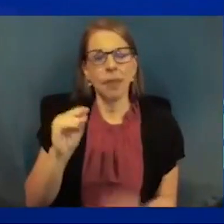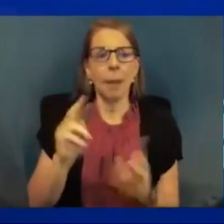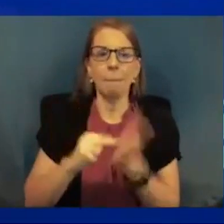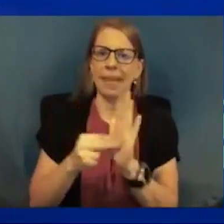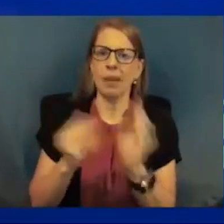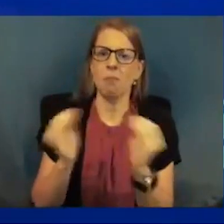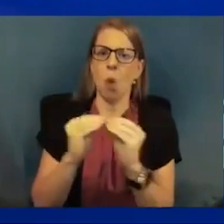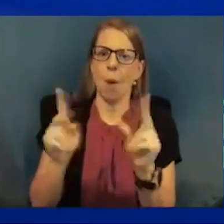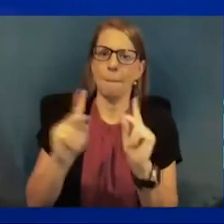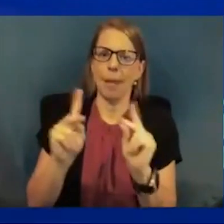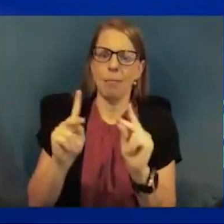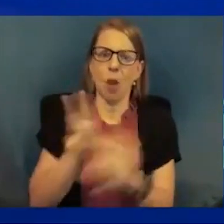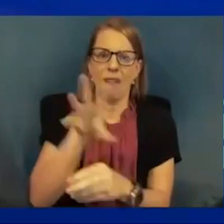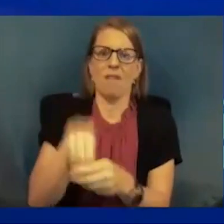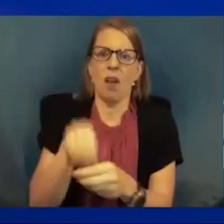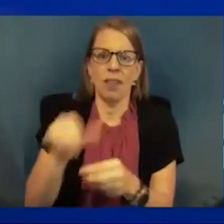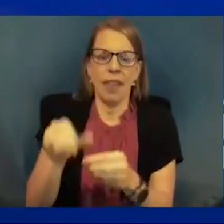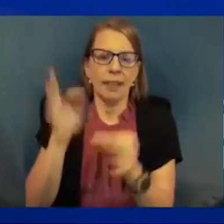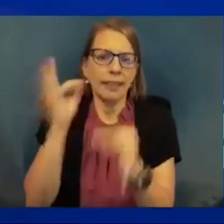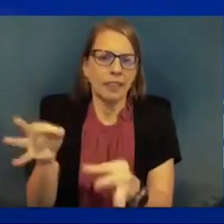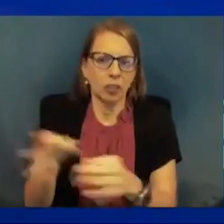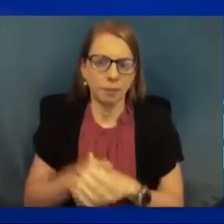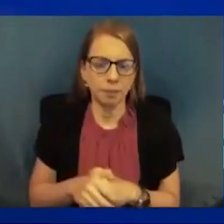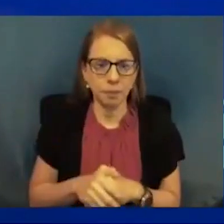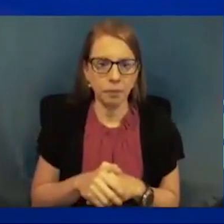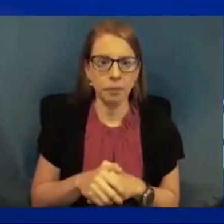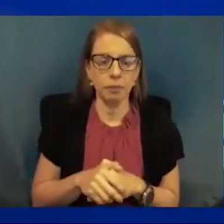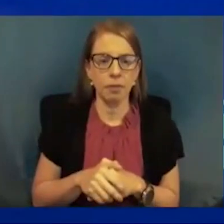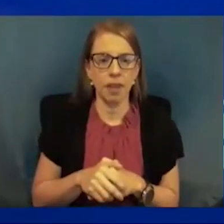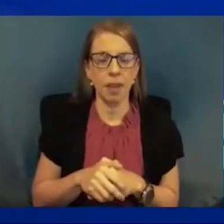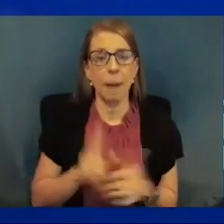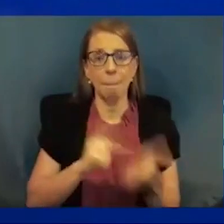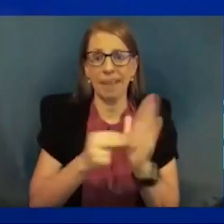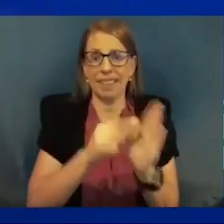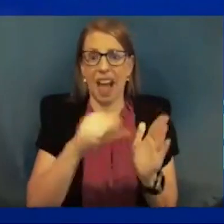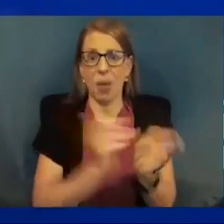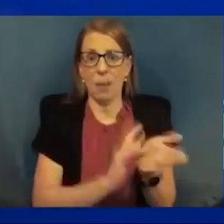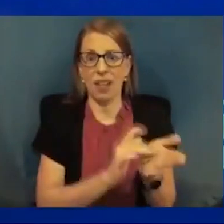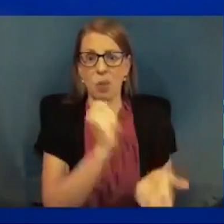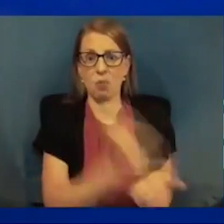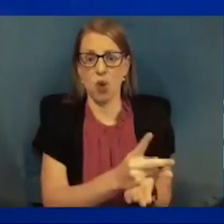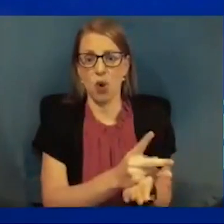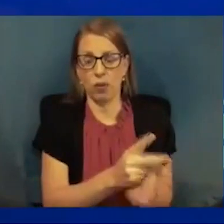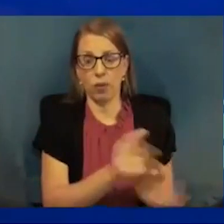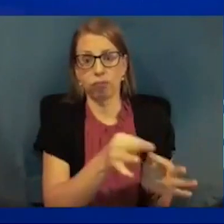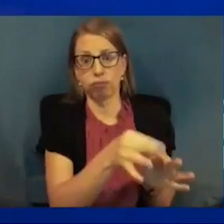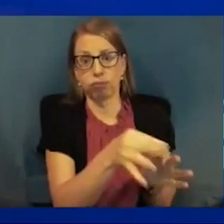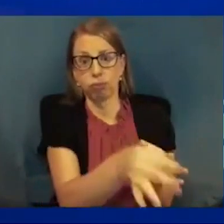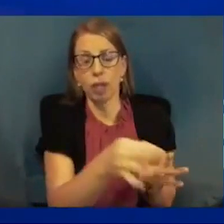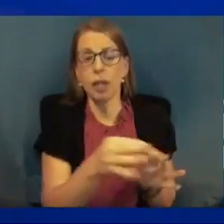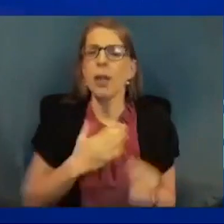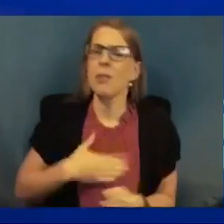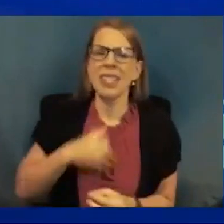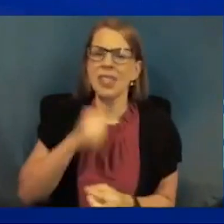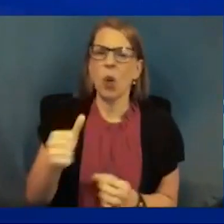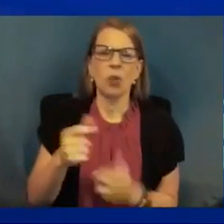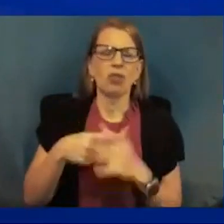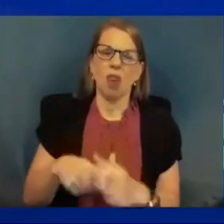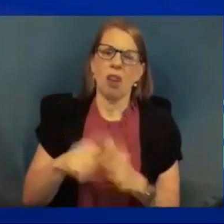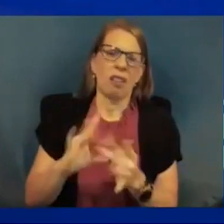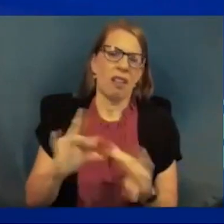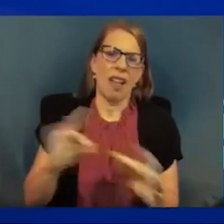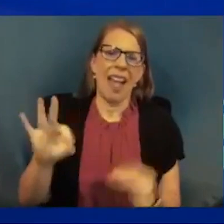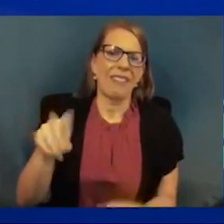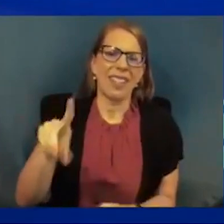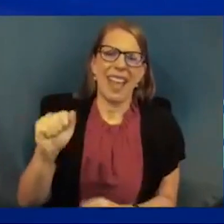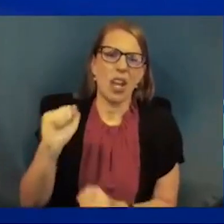honestly, that's to the detriment of other drugs that need to get approved, right? And so please don't start saying that the FDA rushed this, because